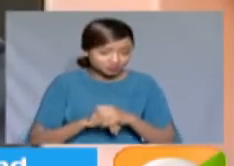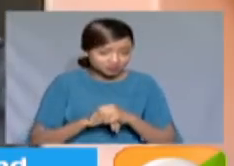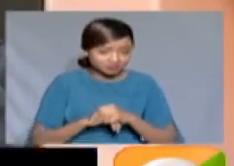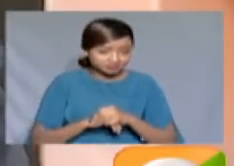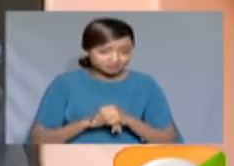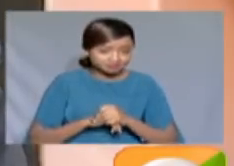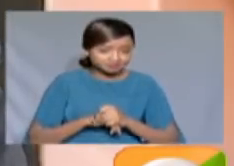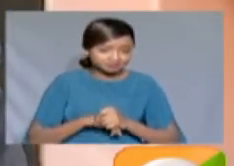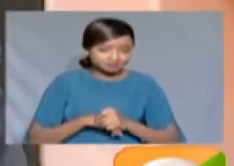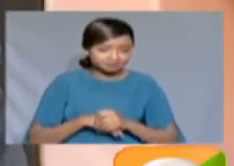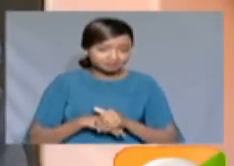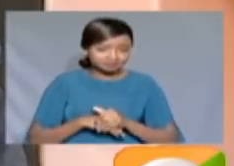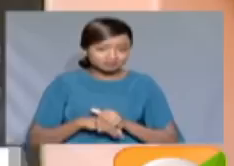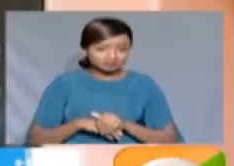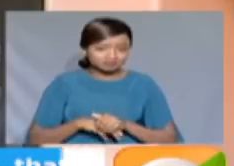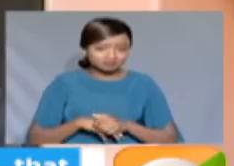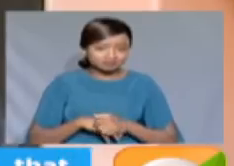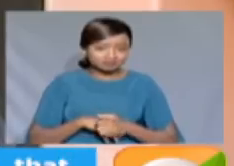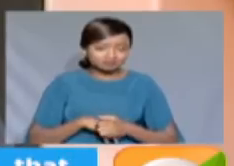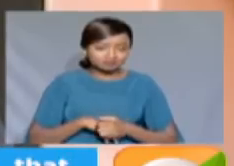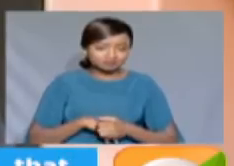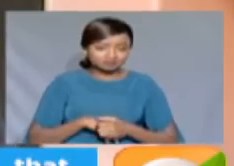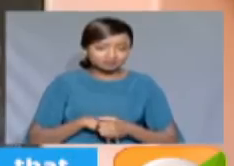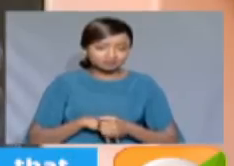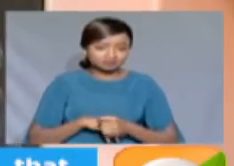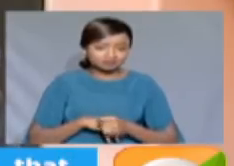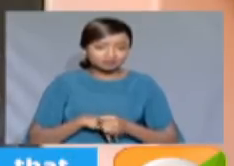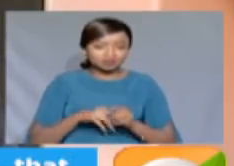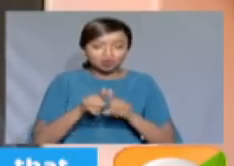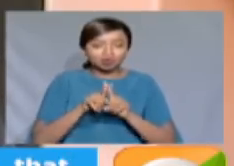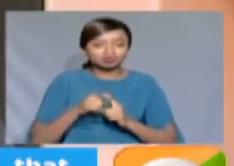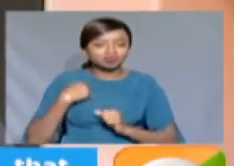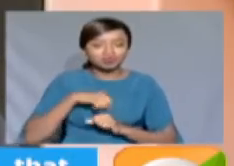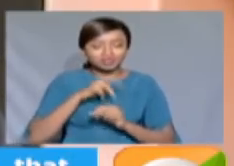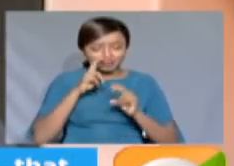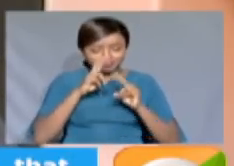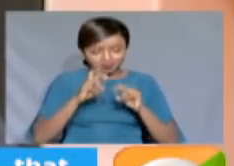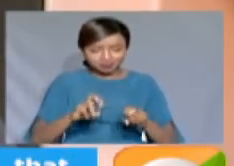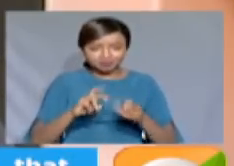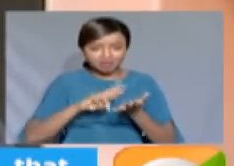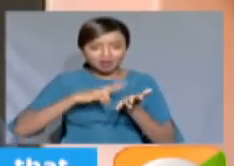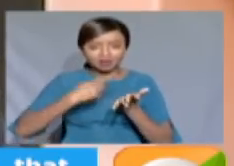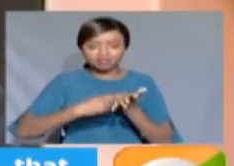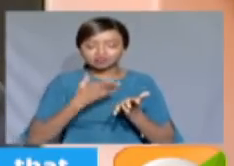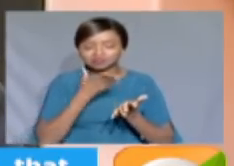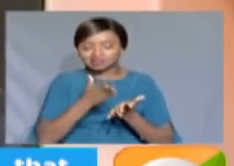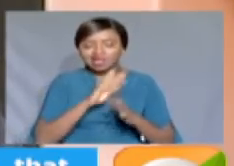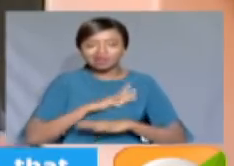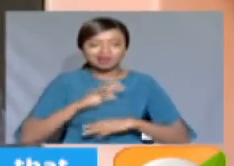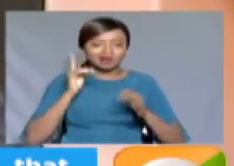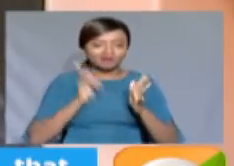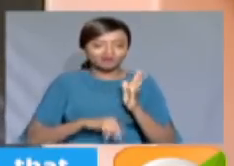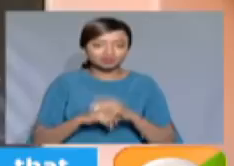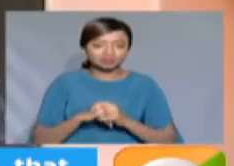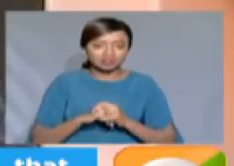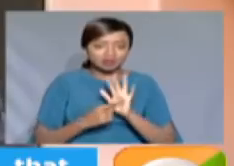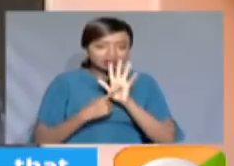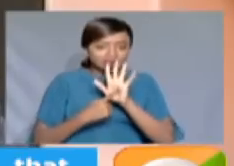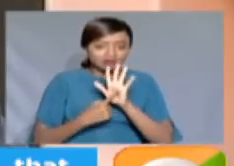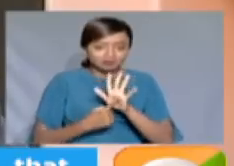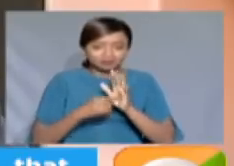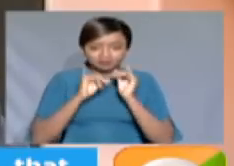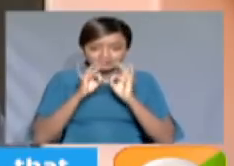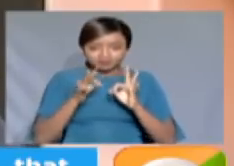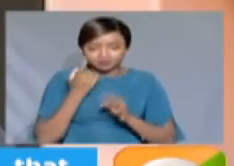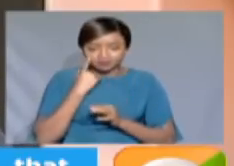is the available resources to do what we want to do. For example, when you think of the light